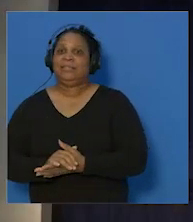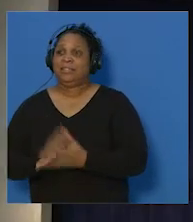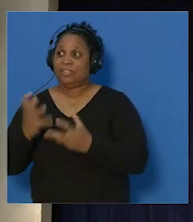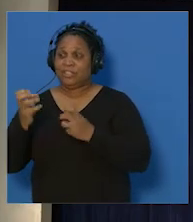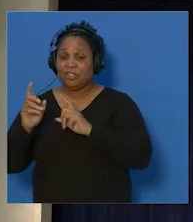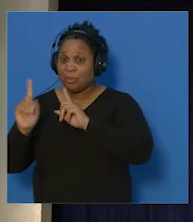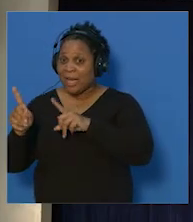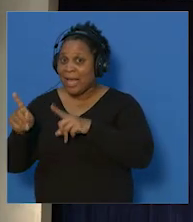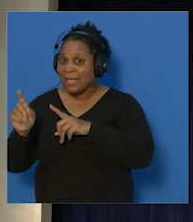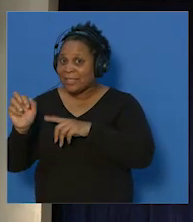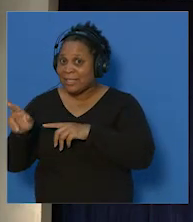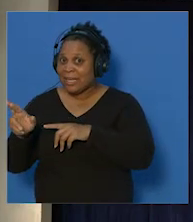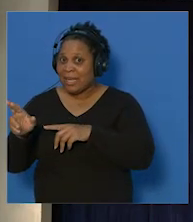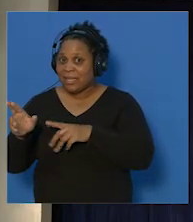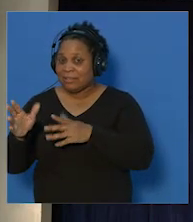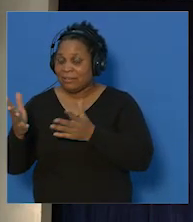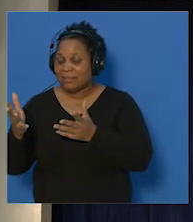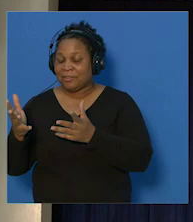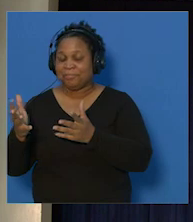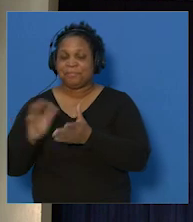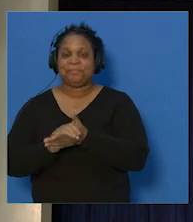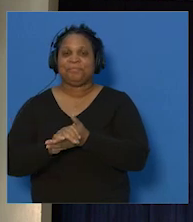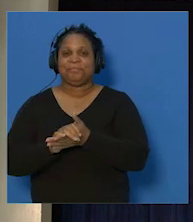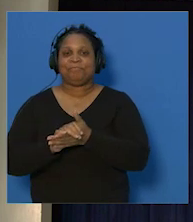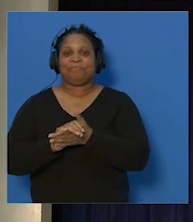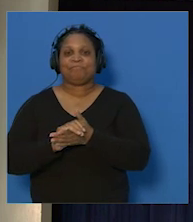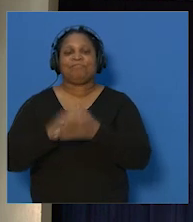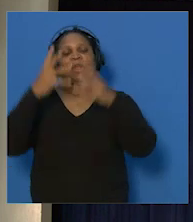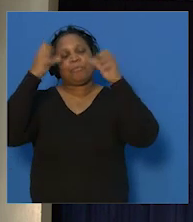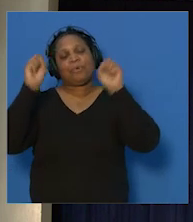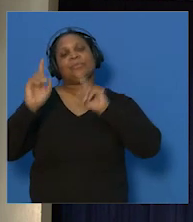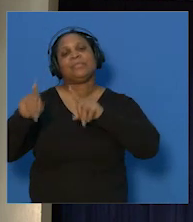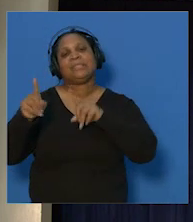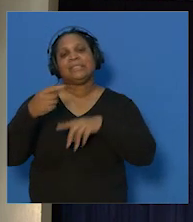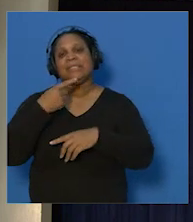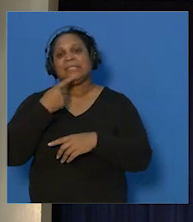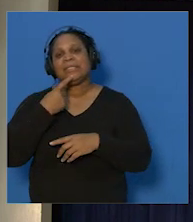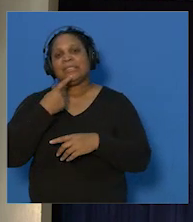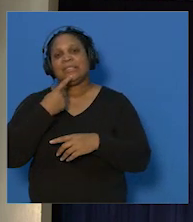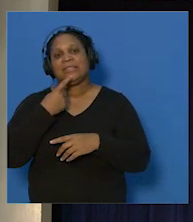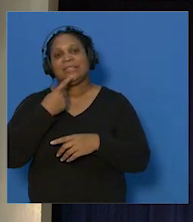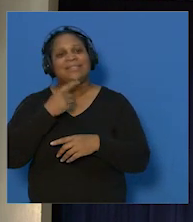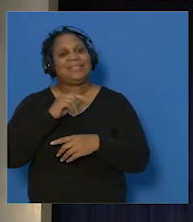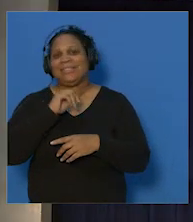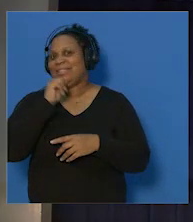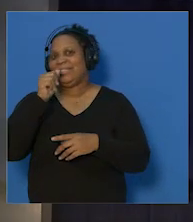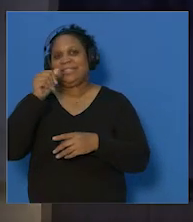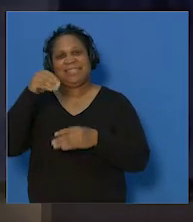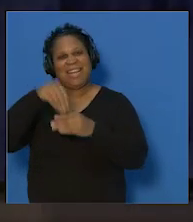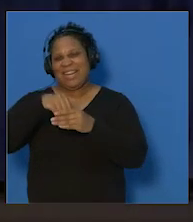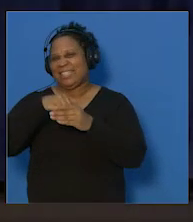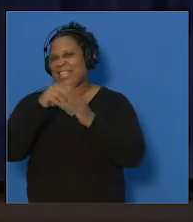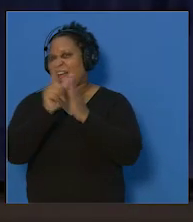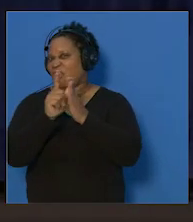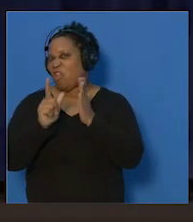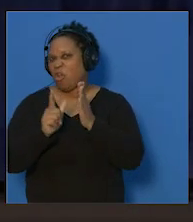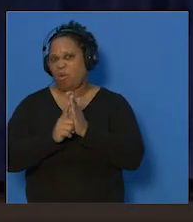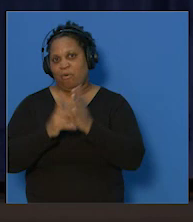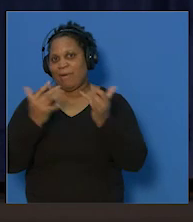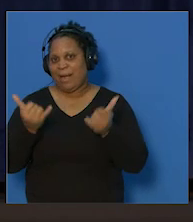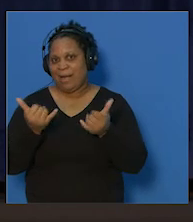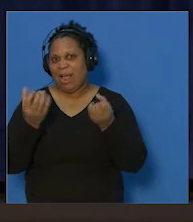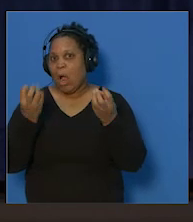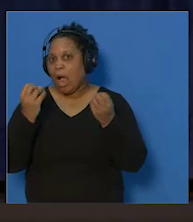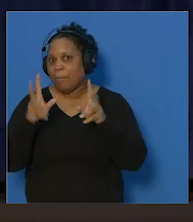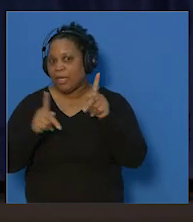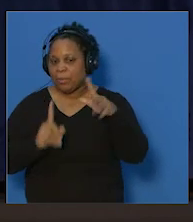me to handle it? What I will say is that from the perspective, there are not inside of laws prescribed numbers of